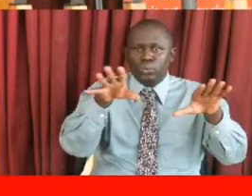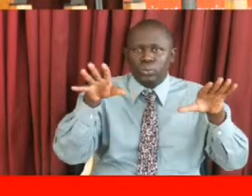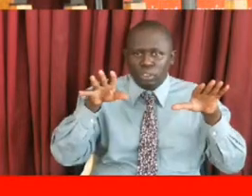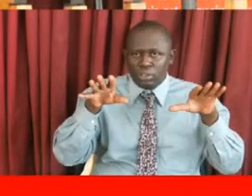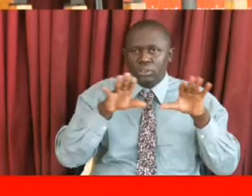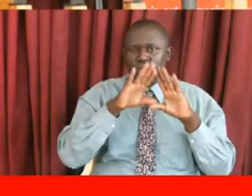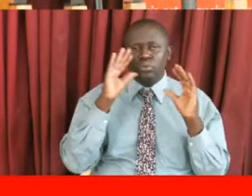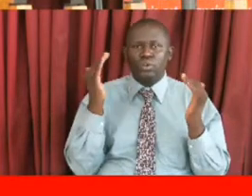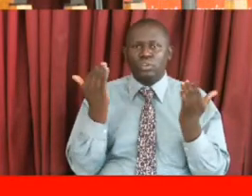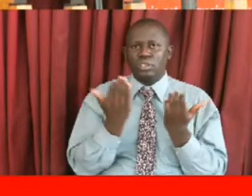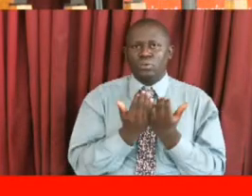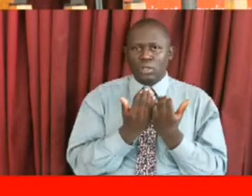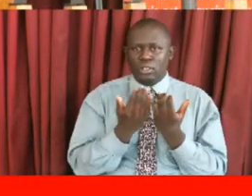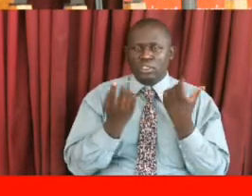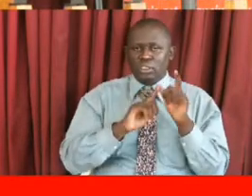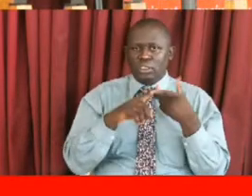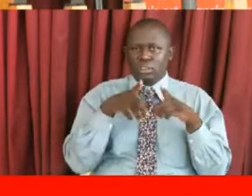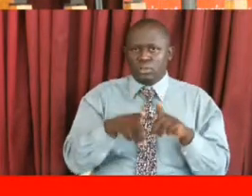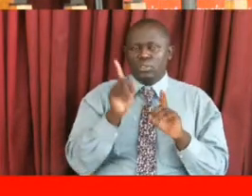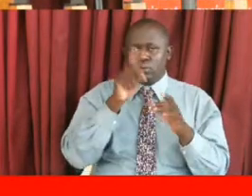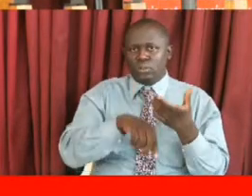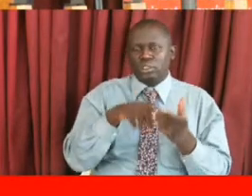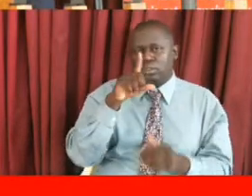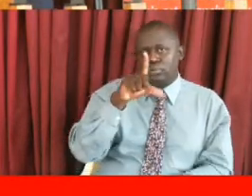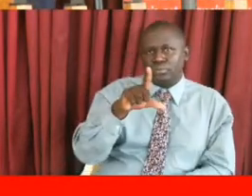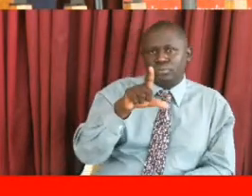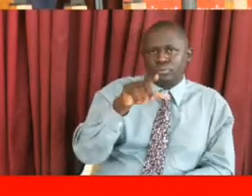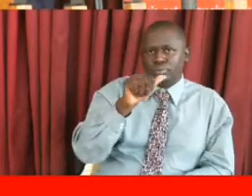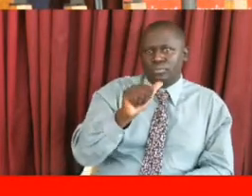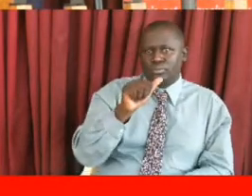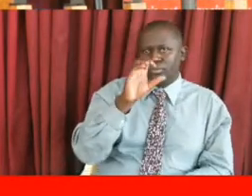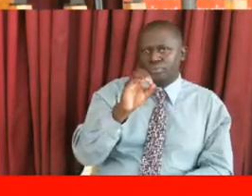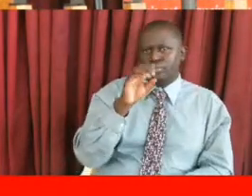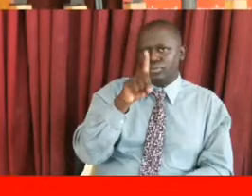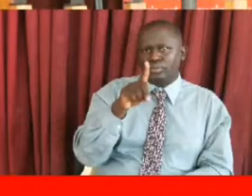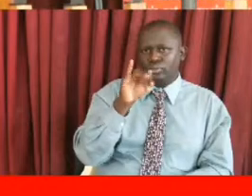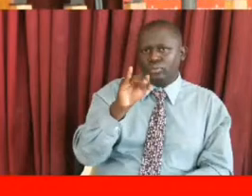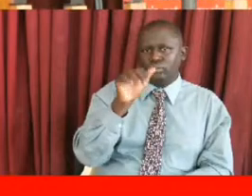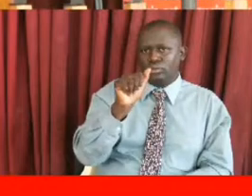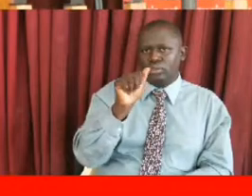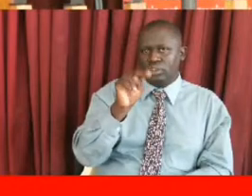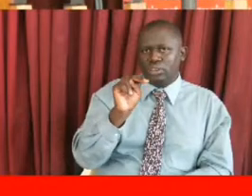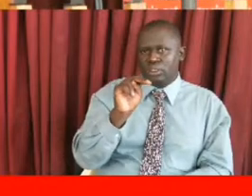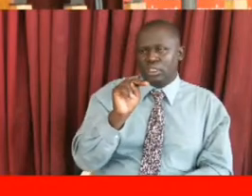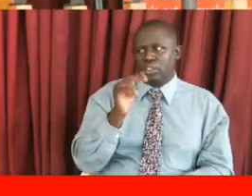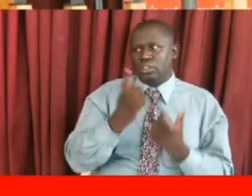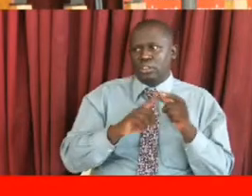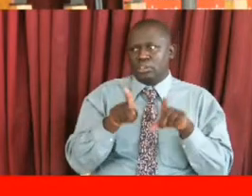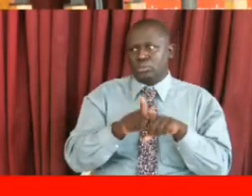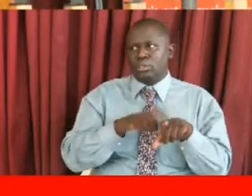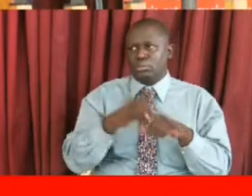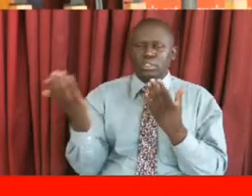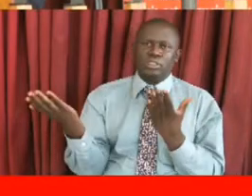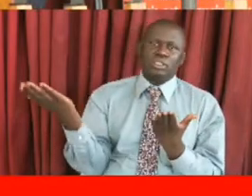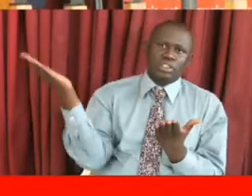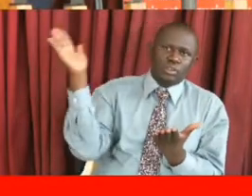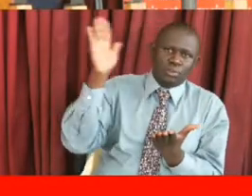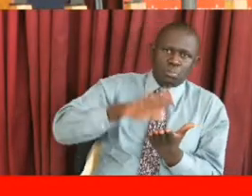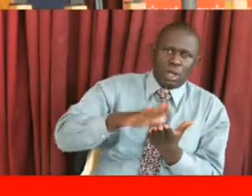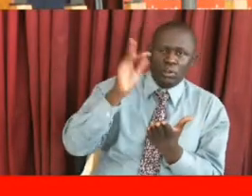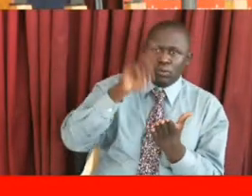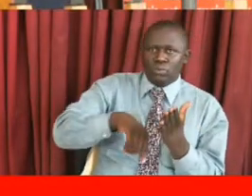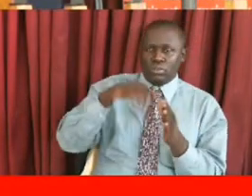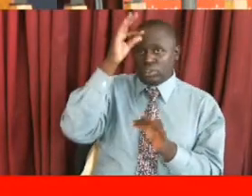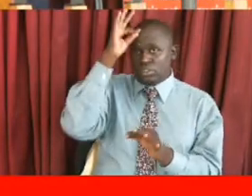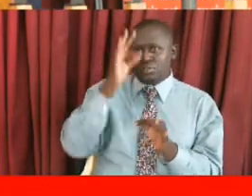world in thean age and it has received Mal restored back to the Faith of Our